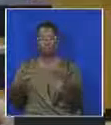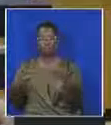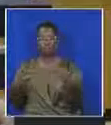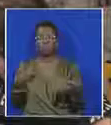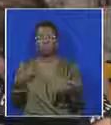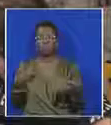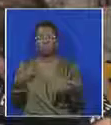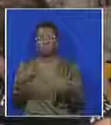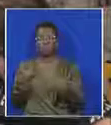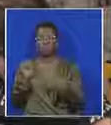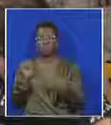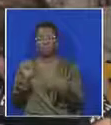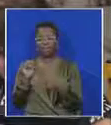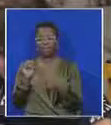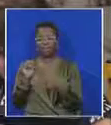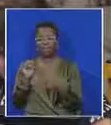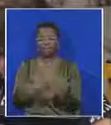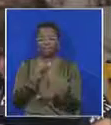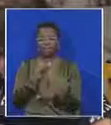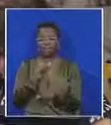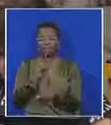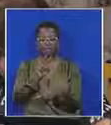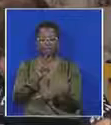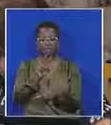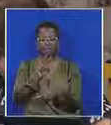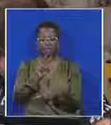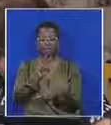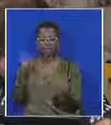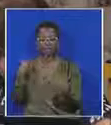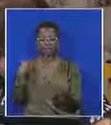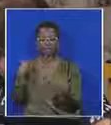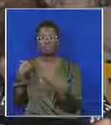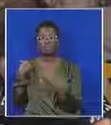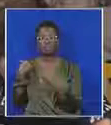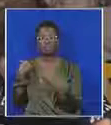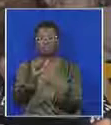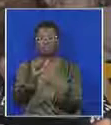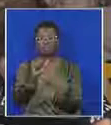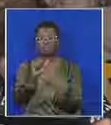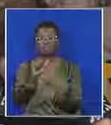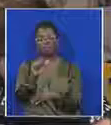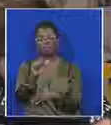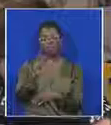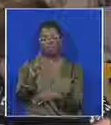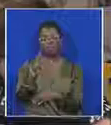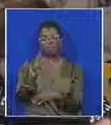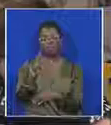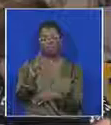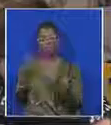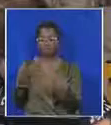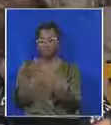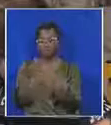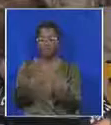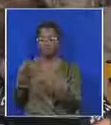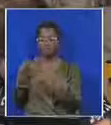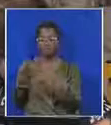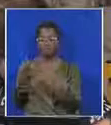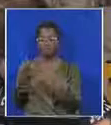nothing. In 2006, in the Sitawe strike, 57 people died and you did nothing.